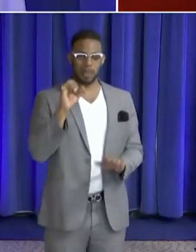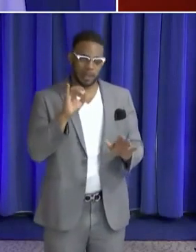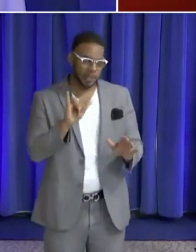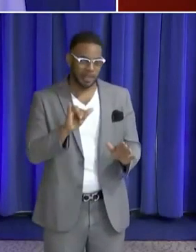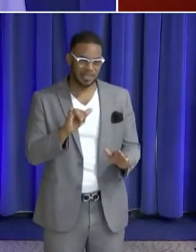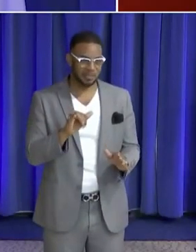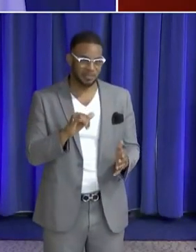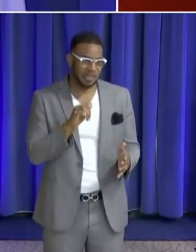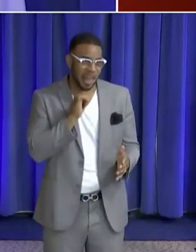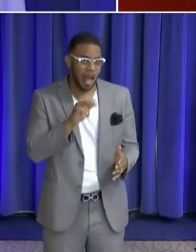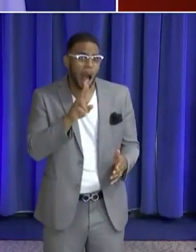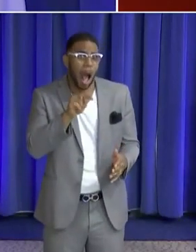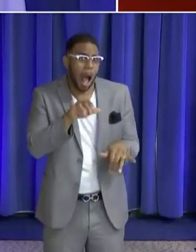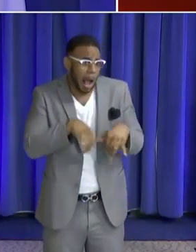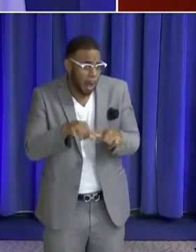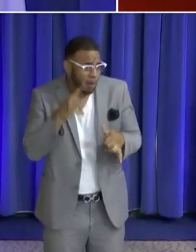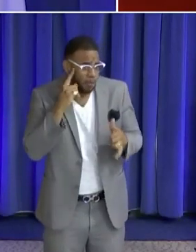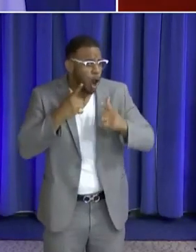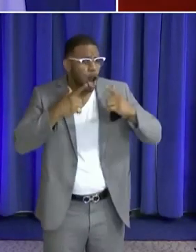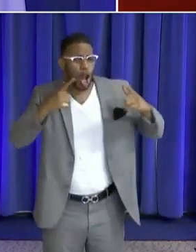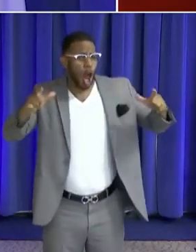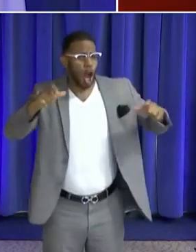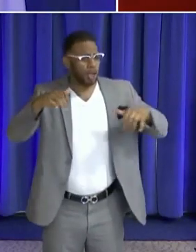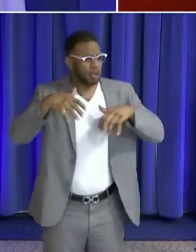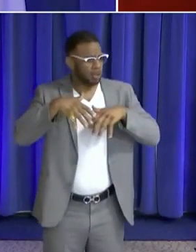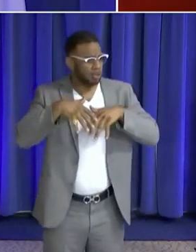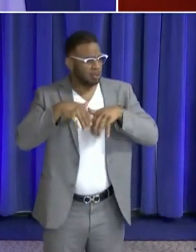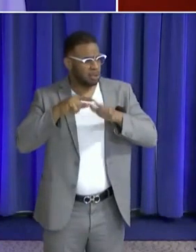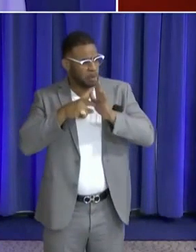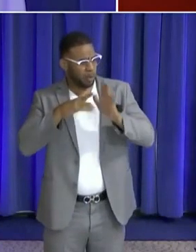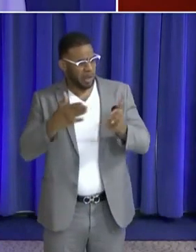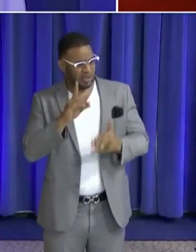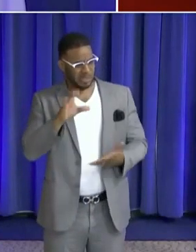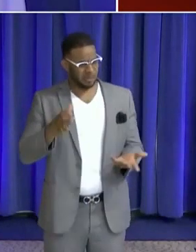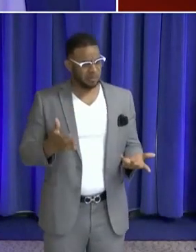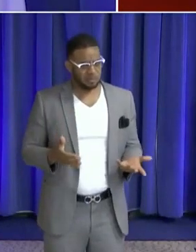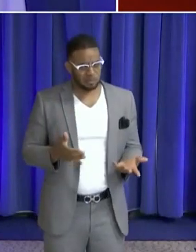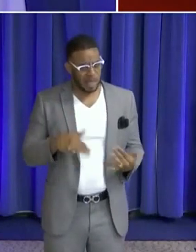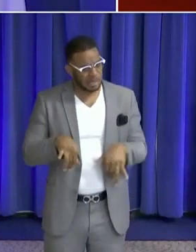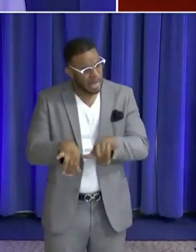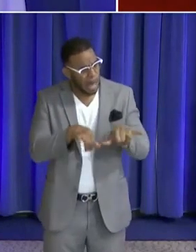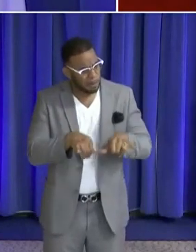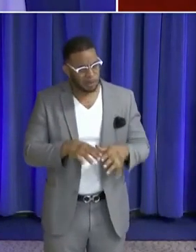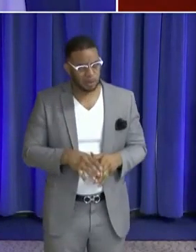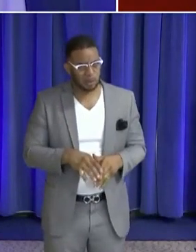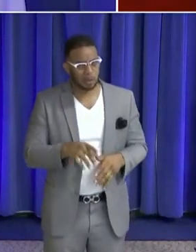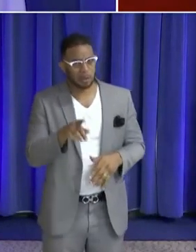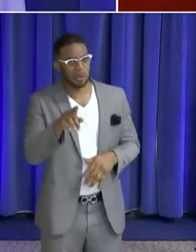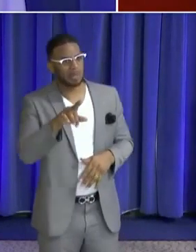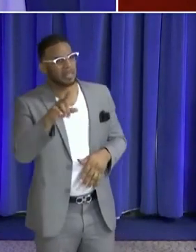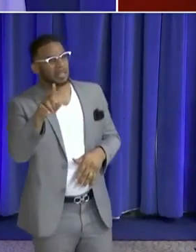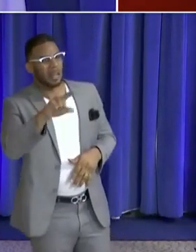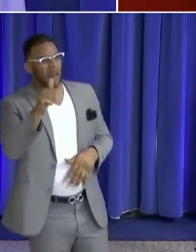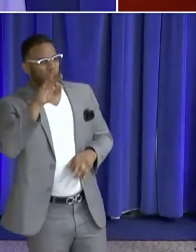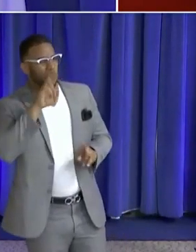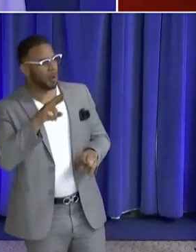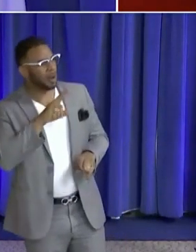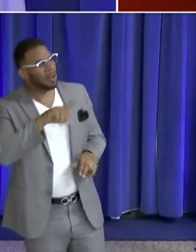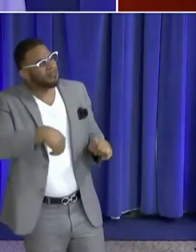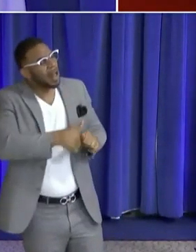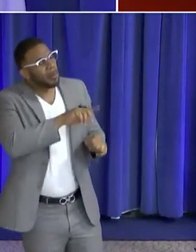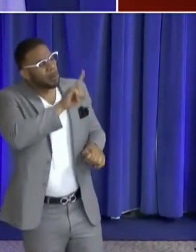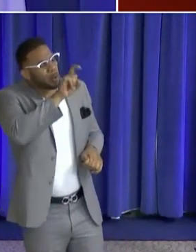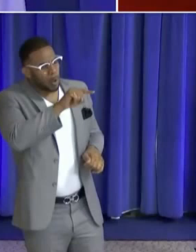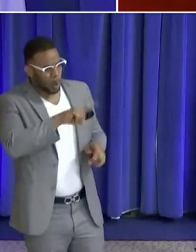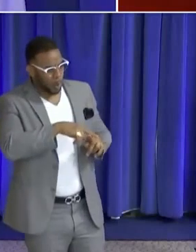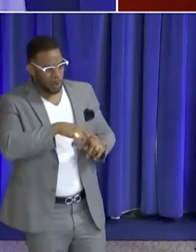not uncommon for large demonstrations here in the District of Columbia. Chief, to follow on that question, you